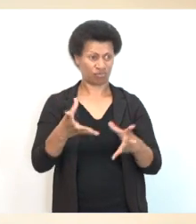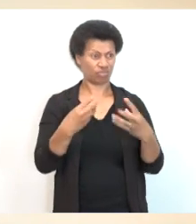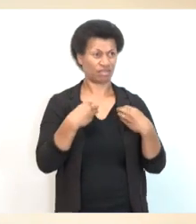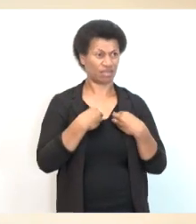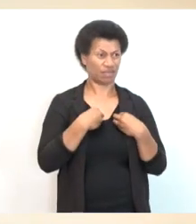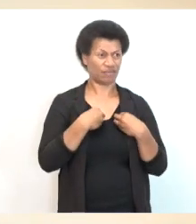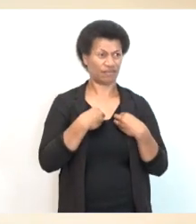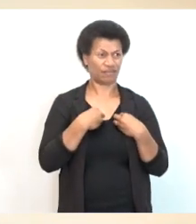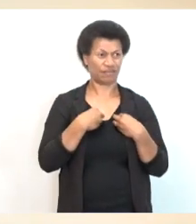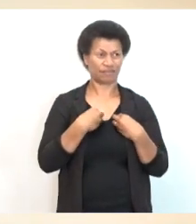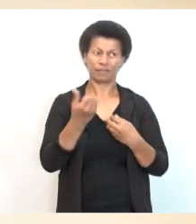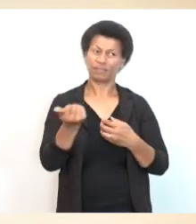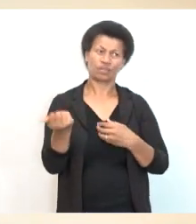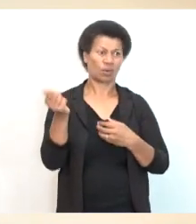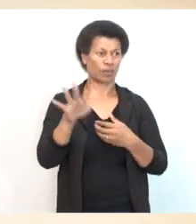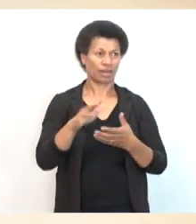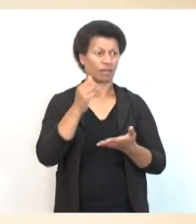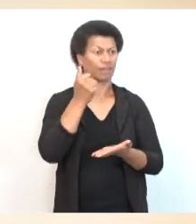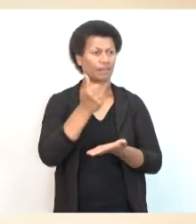to His Excellency the President,